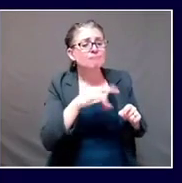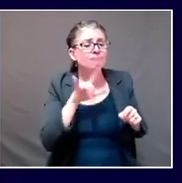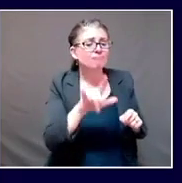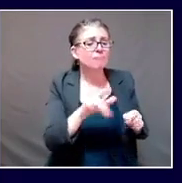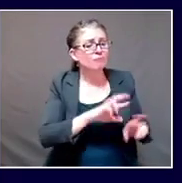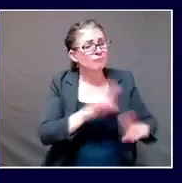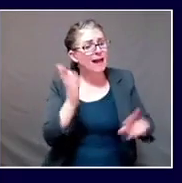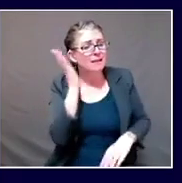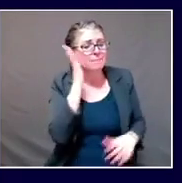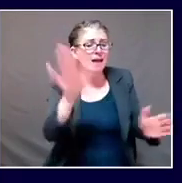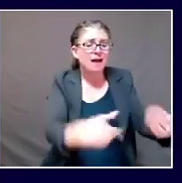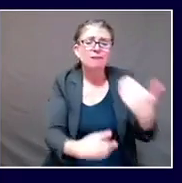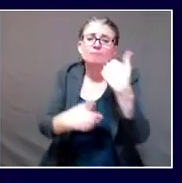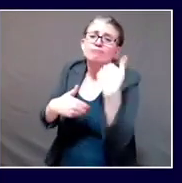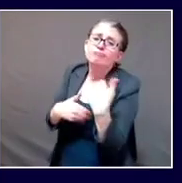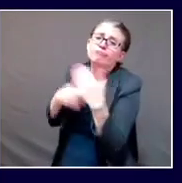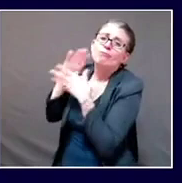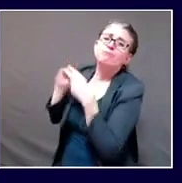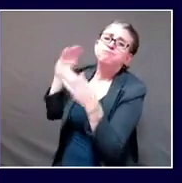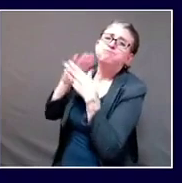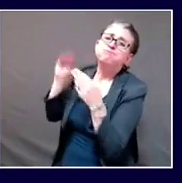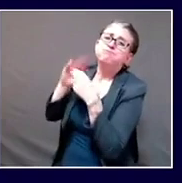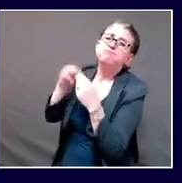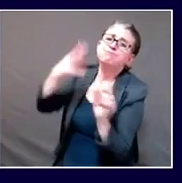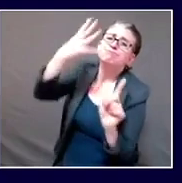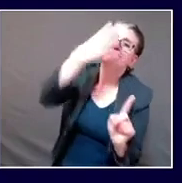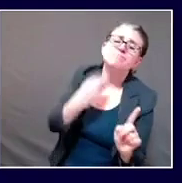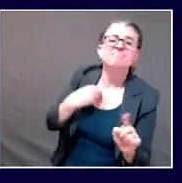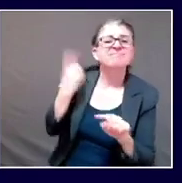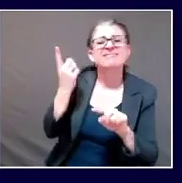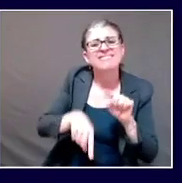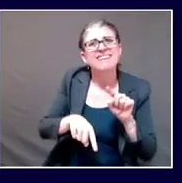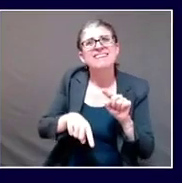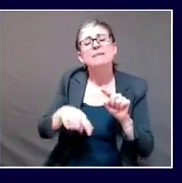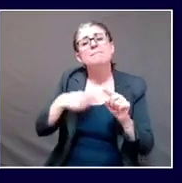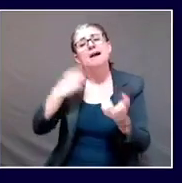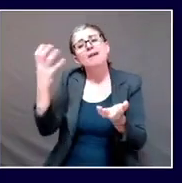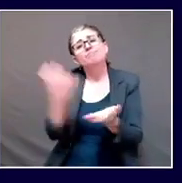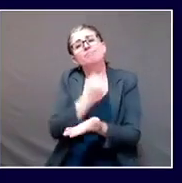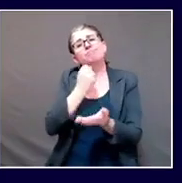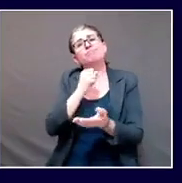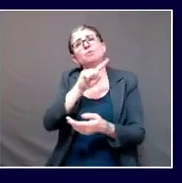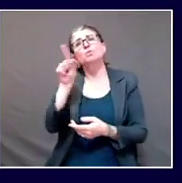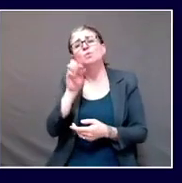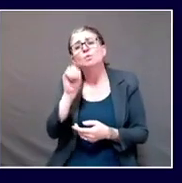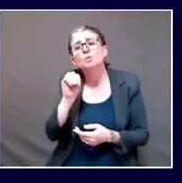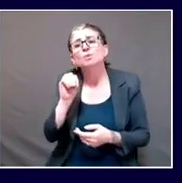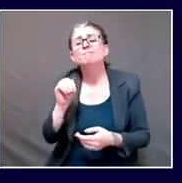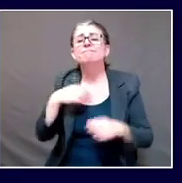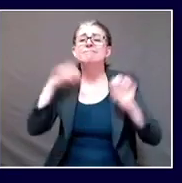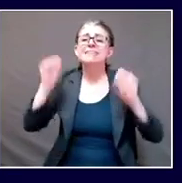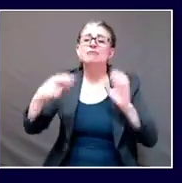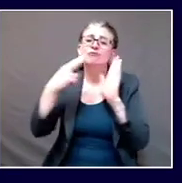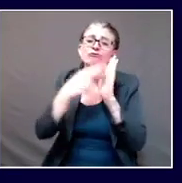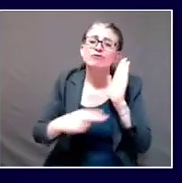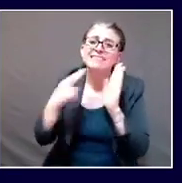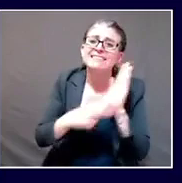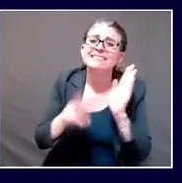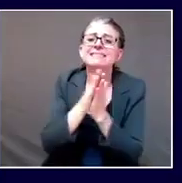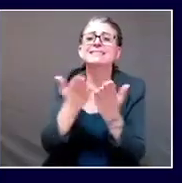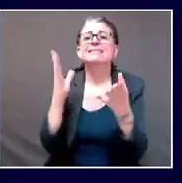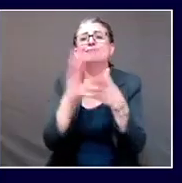that and I hope you do too with your friends and loved ones. So please stay safe this weekend and every week, every day,